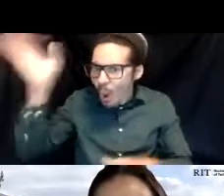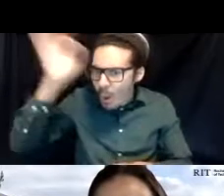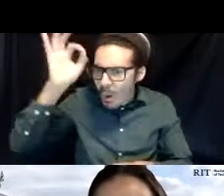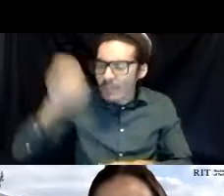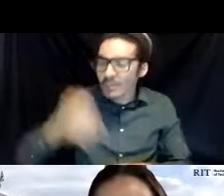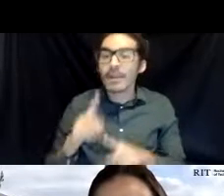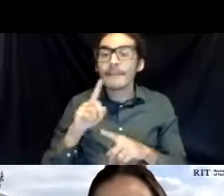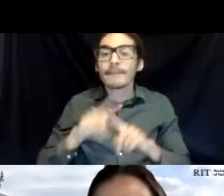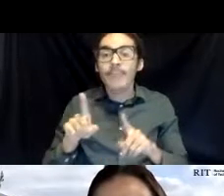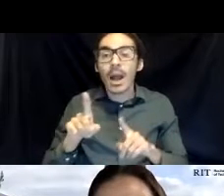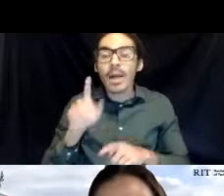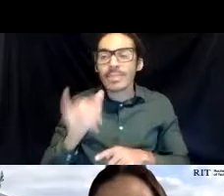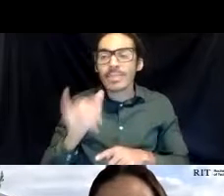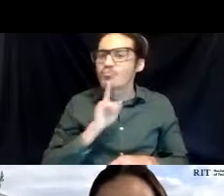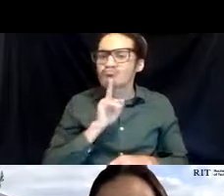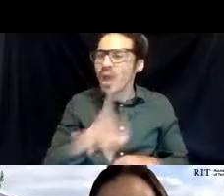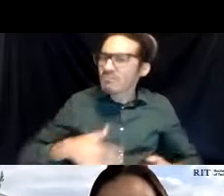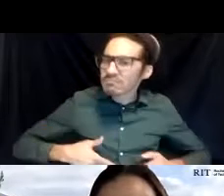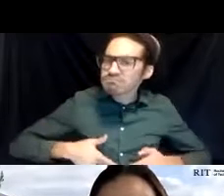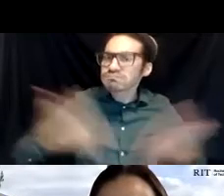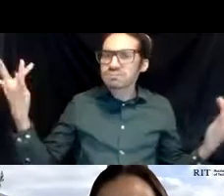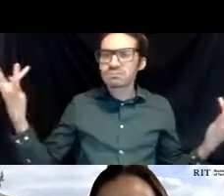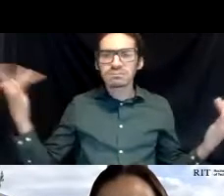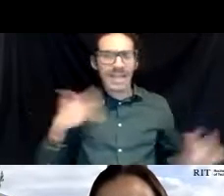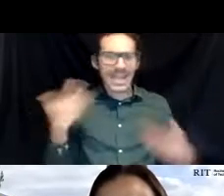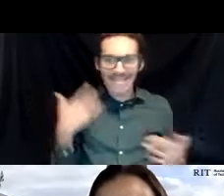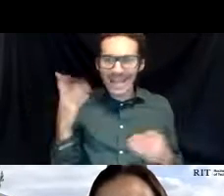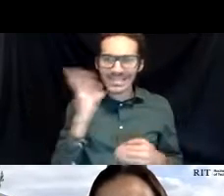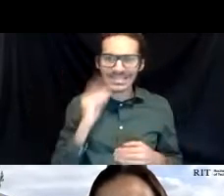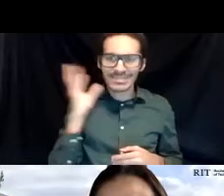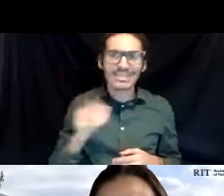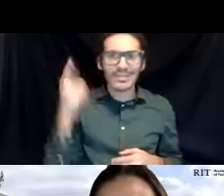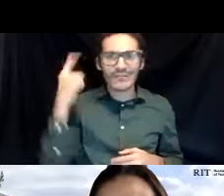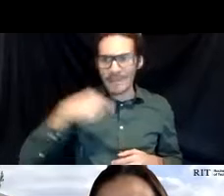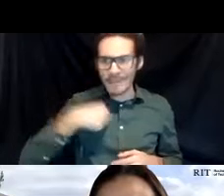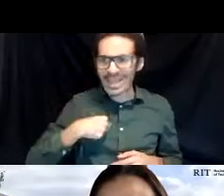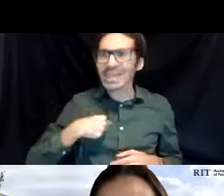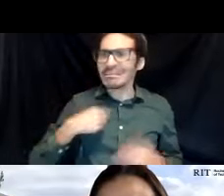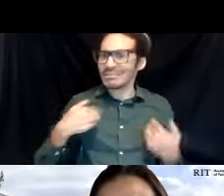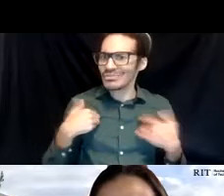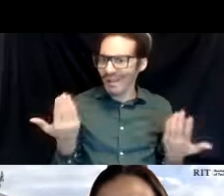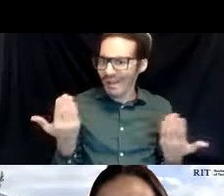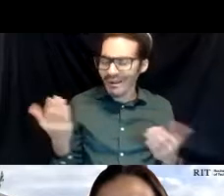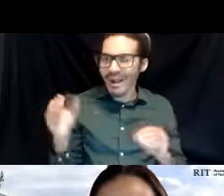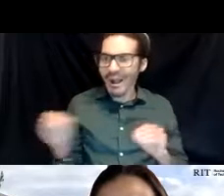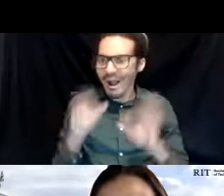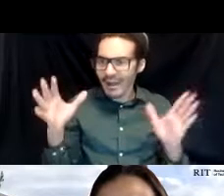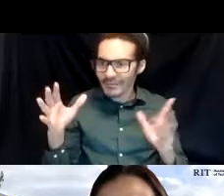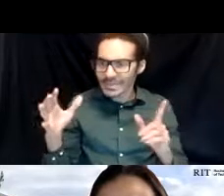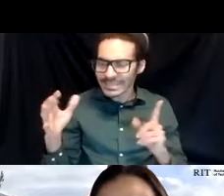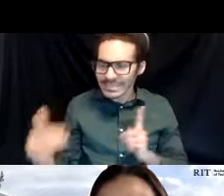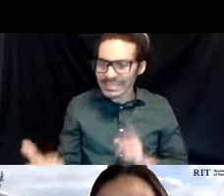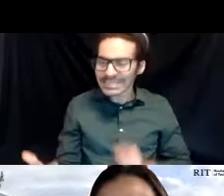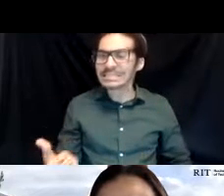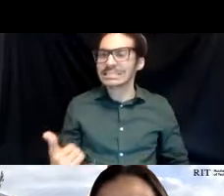that was really thrilling and sort of exciting experience for me as a child, that obviously has sort of stayed with me